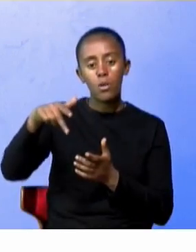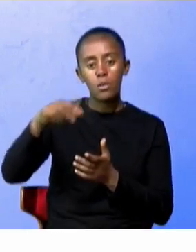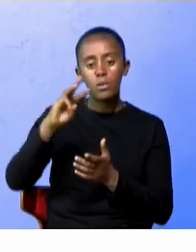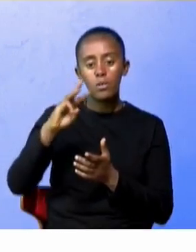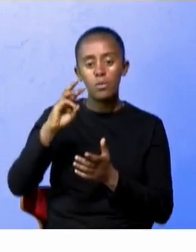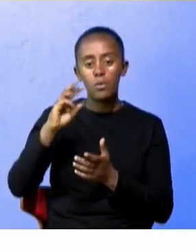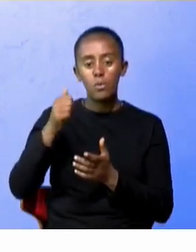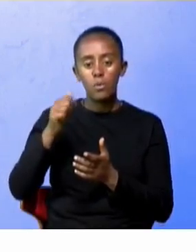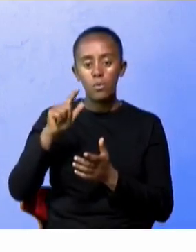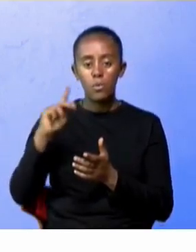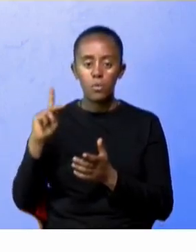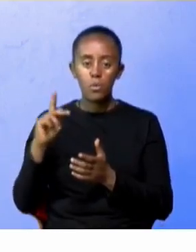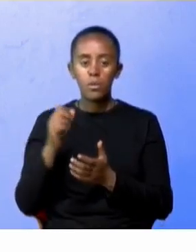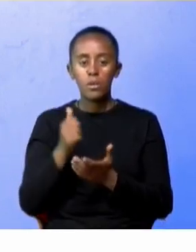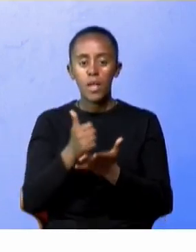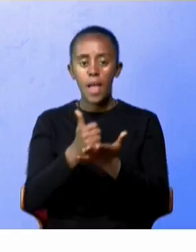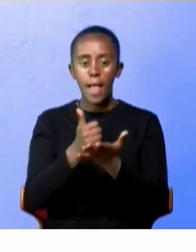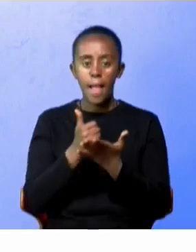helps